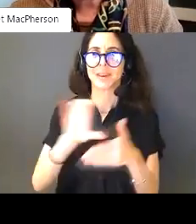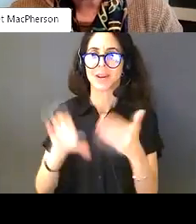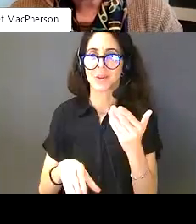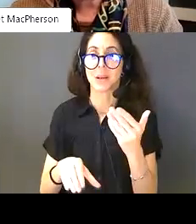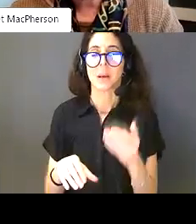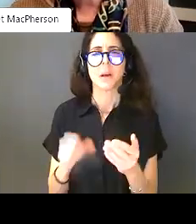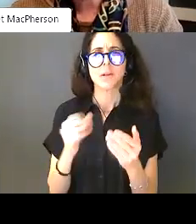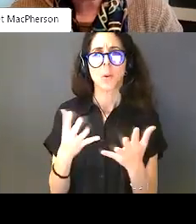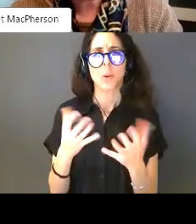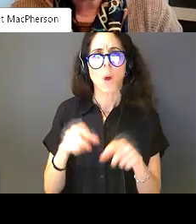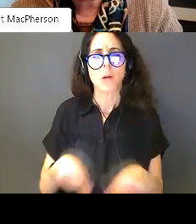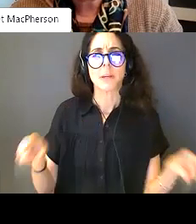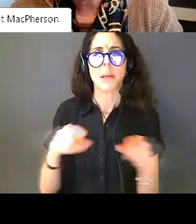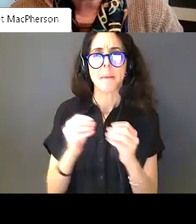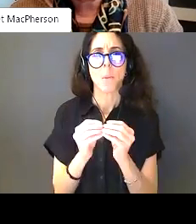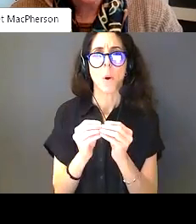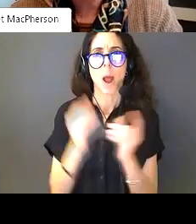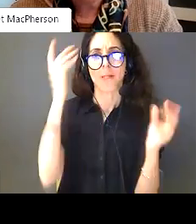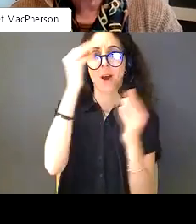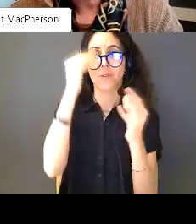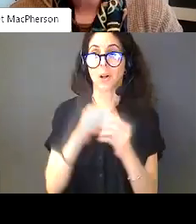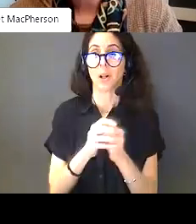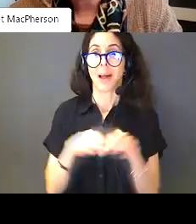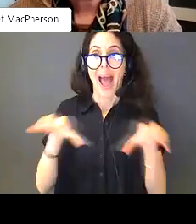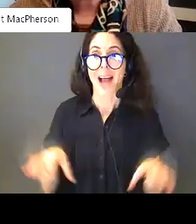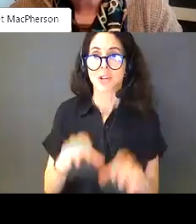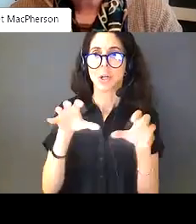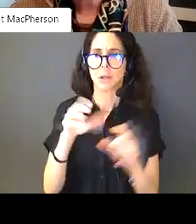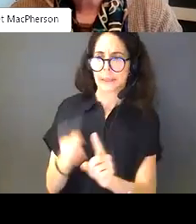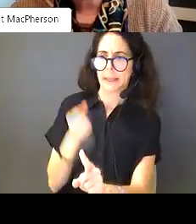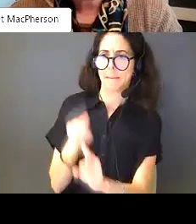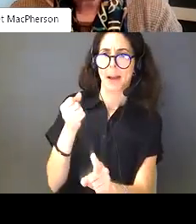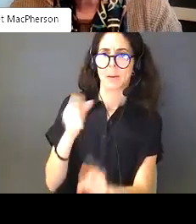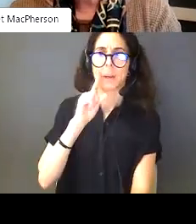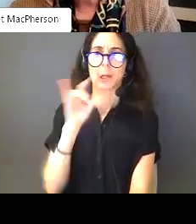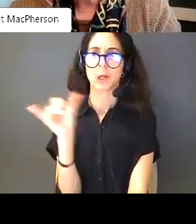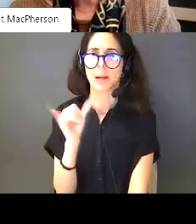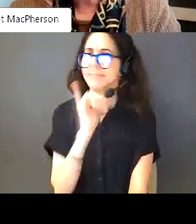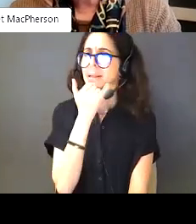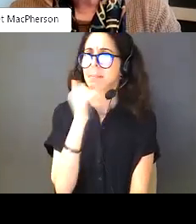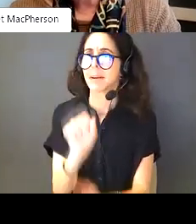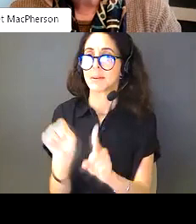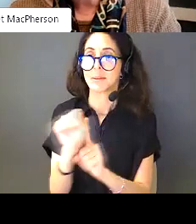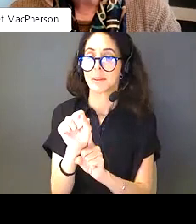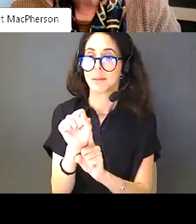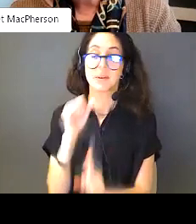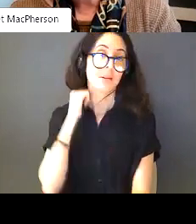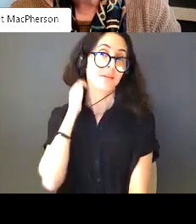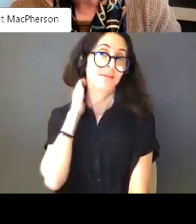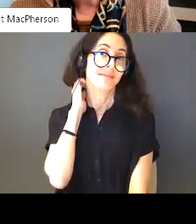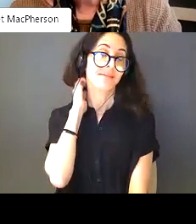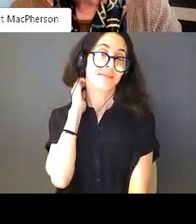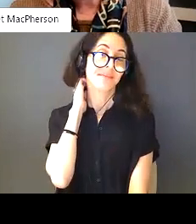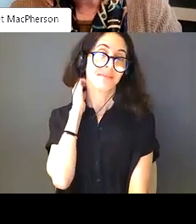to be more thoughtful about the kind of impact that we are having in any given situation. And in that sense, we all